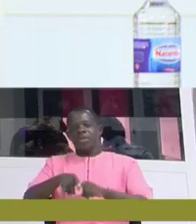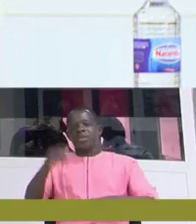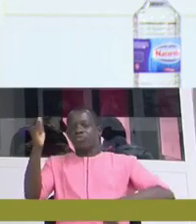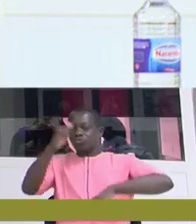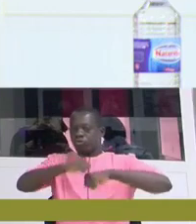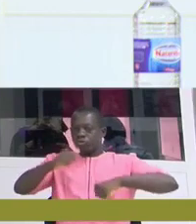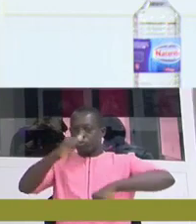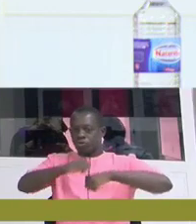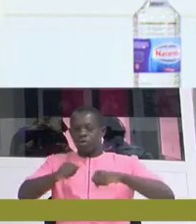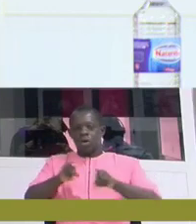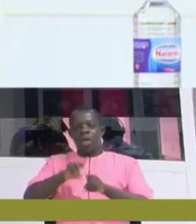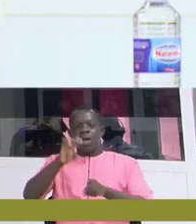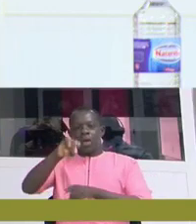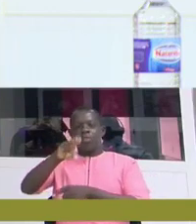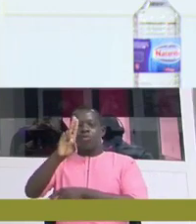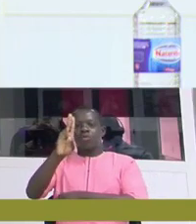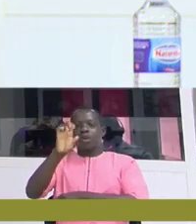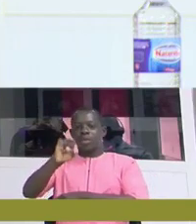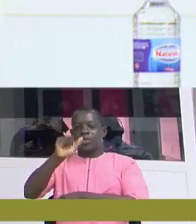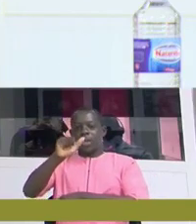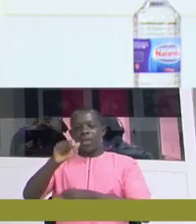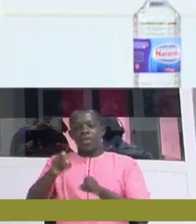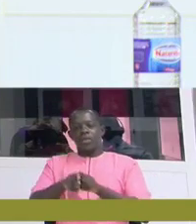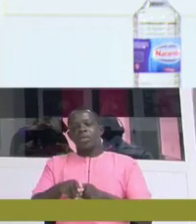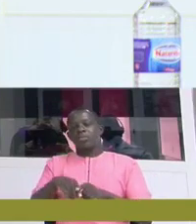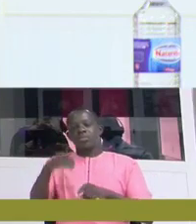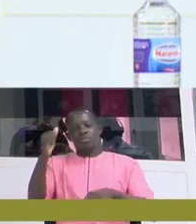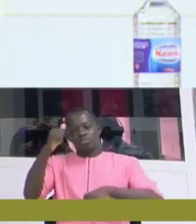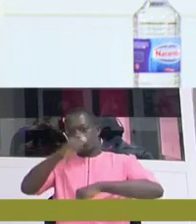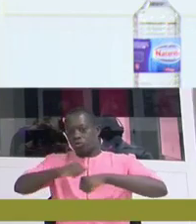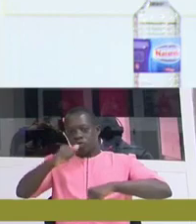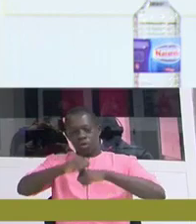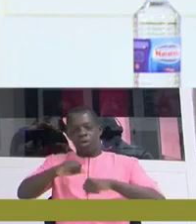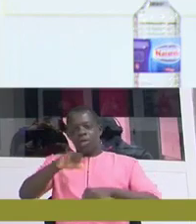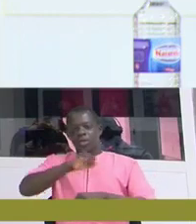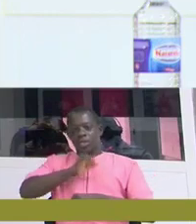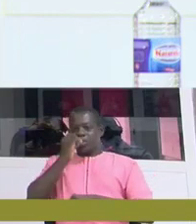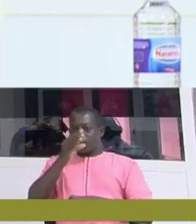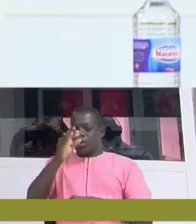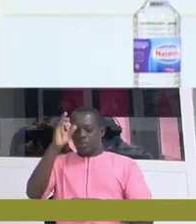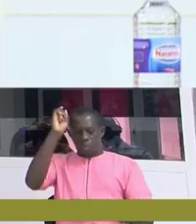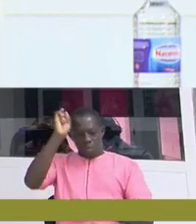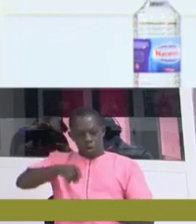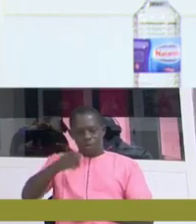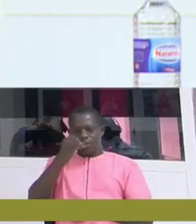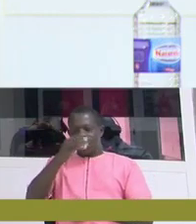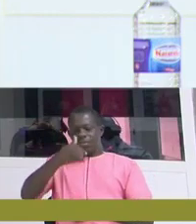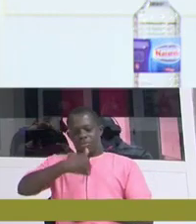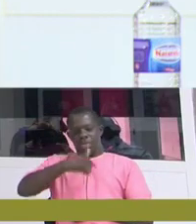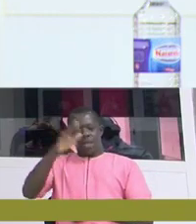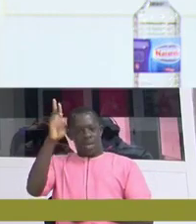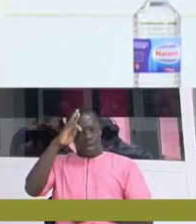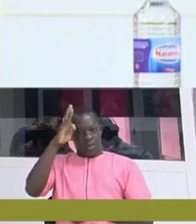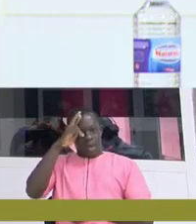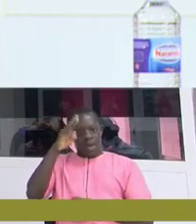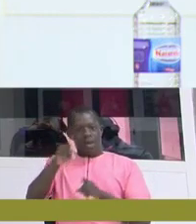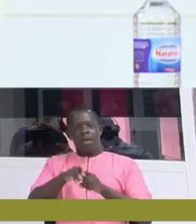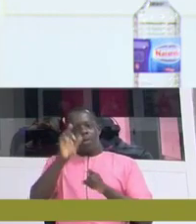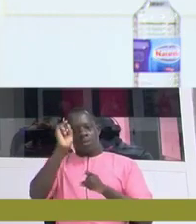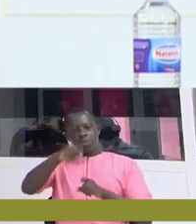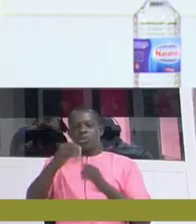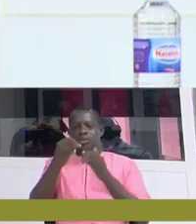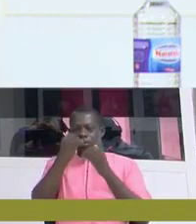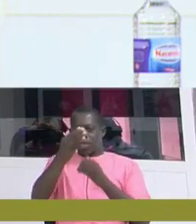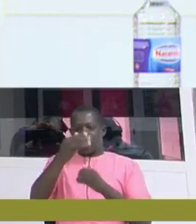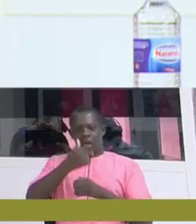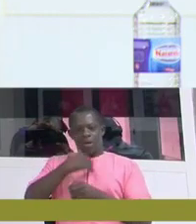Musa doesn't because give me a chance. Because akonga fokomu rebelolete. He told me to say that I am a rebel. Kongo kulongo kidola kuol konole. He